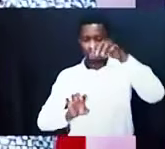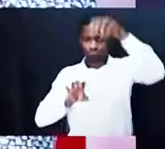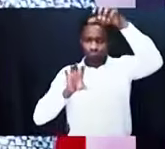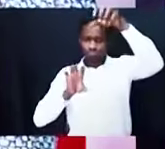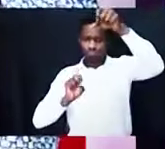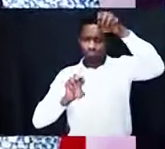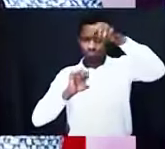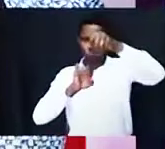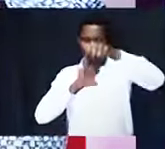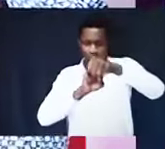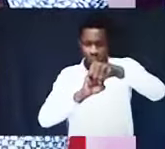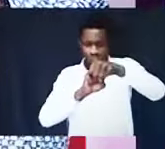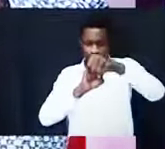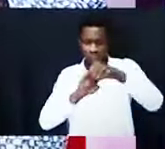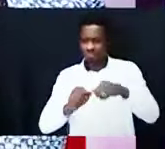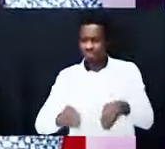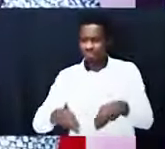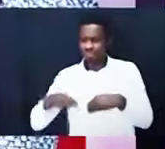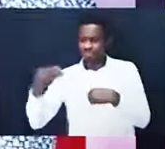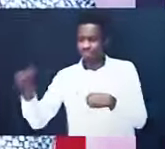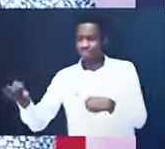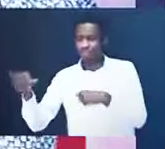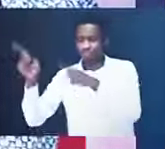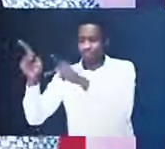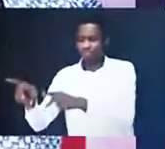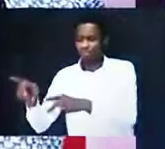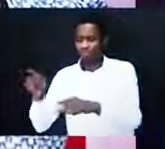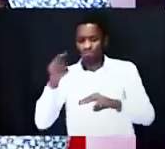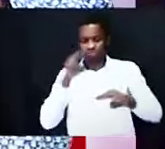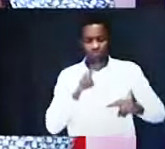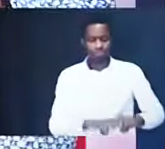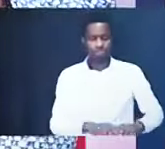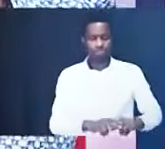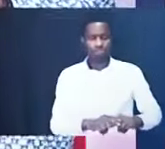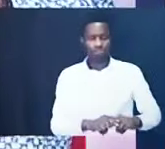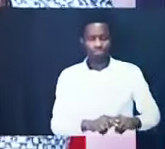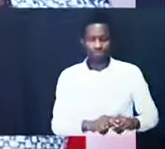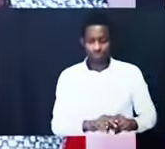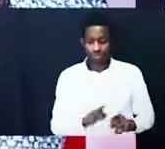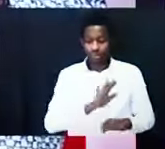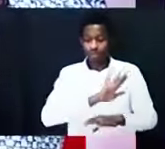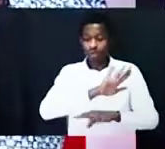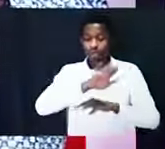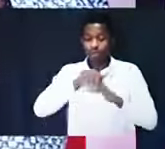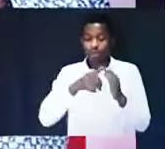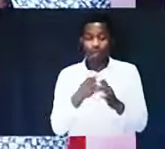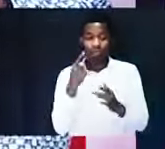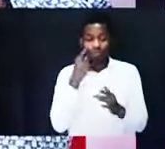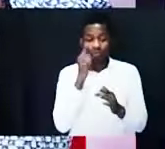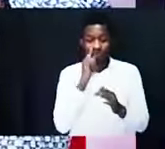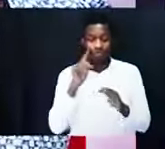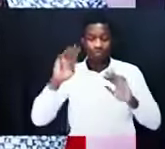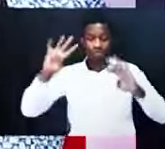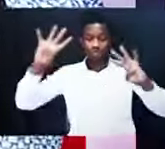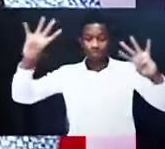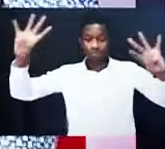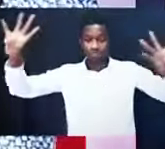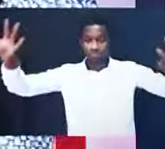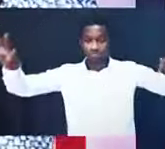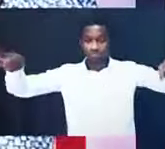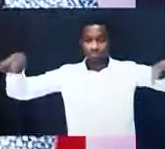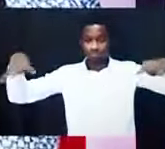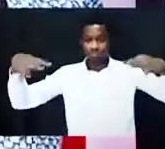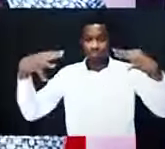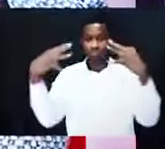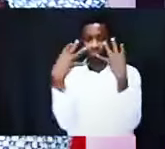to the attendant and sat down. Now the eyes of all in the everyone in the synagogue were fastened on him.